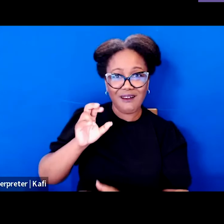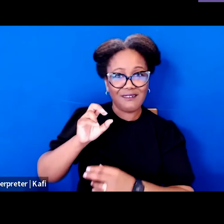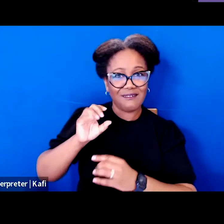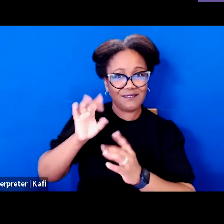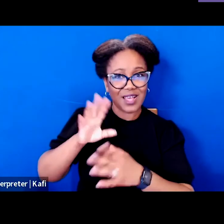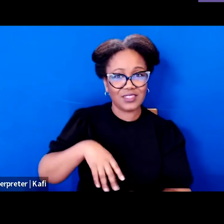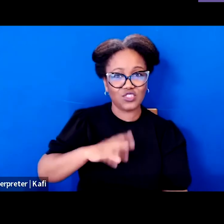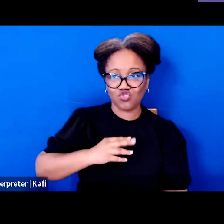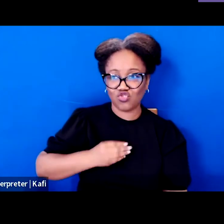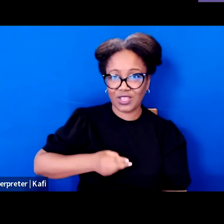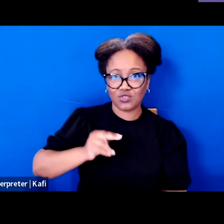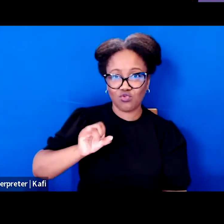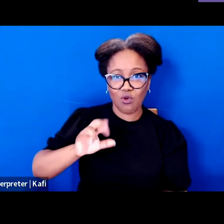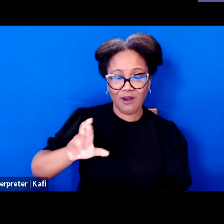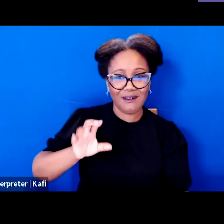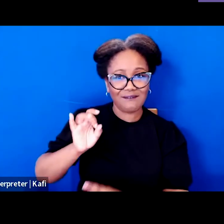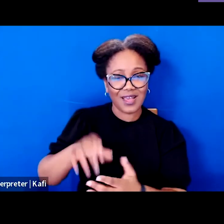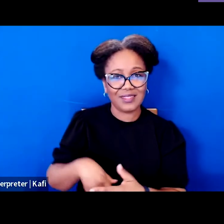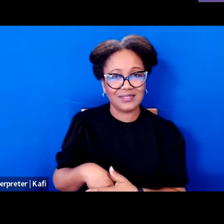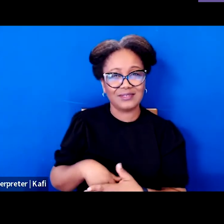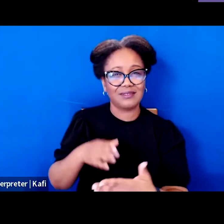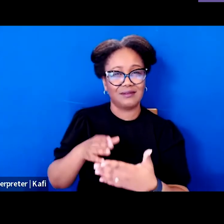And Angela Marie Mcdougall connected